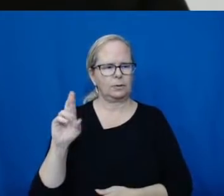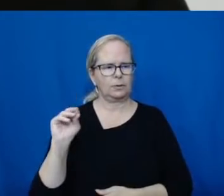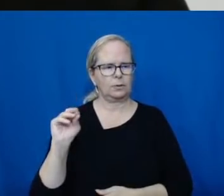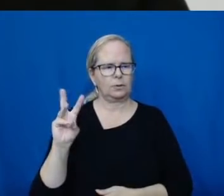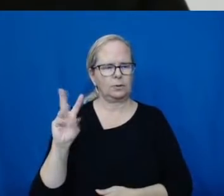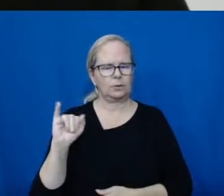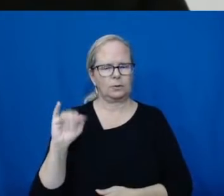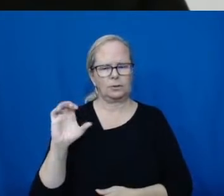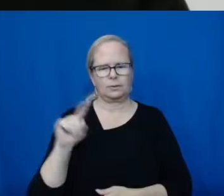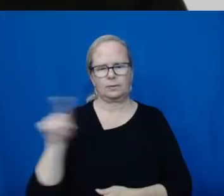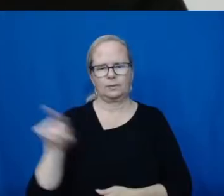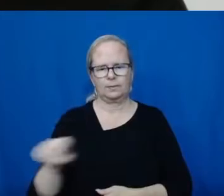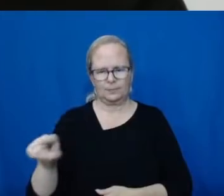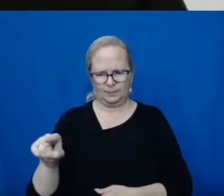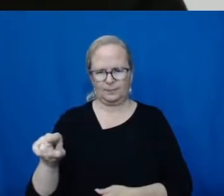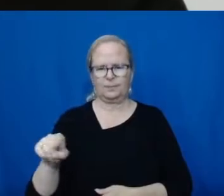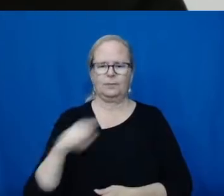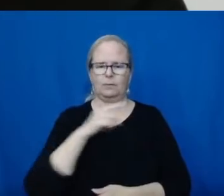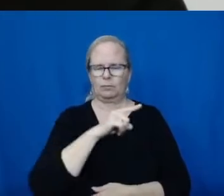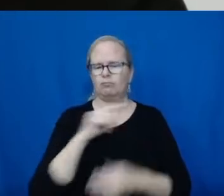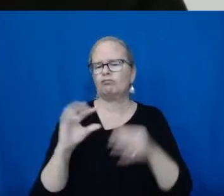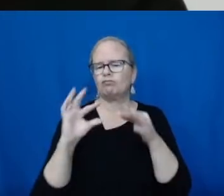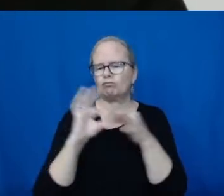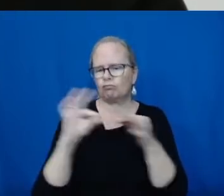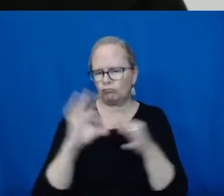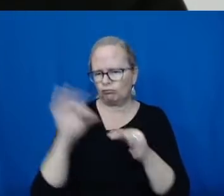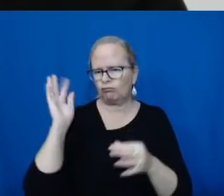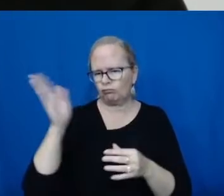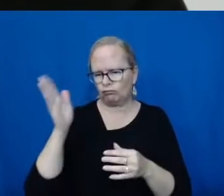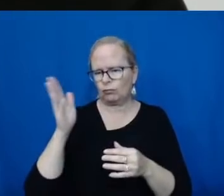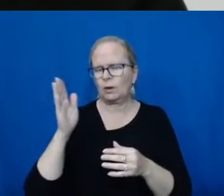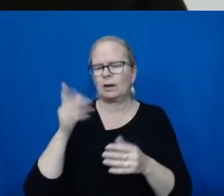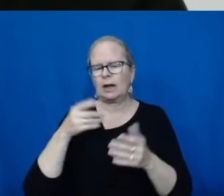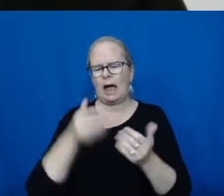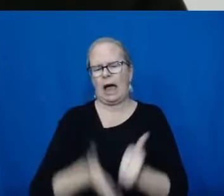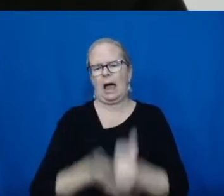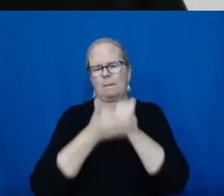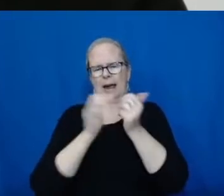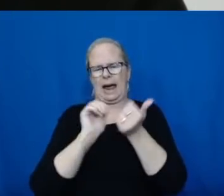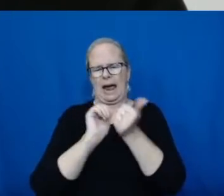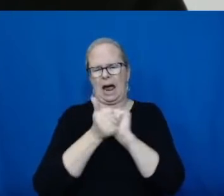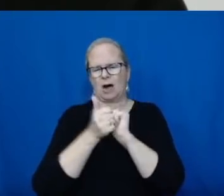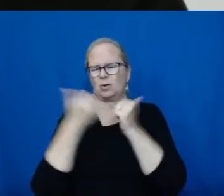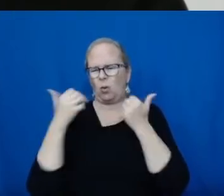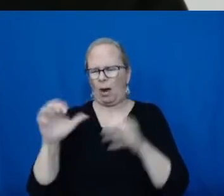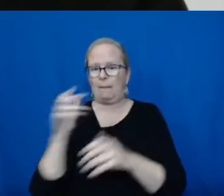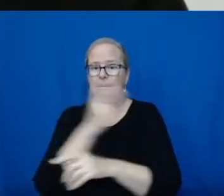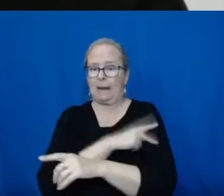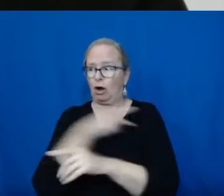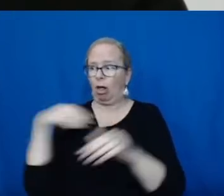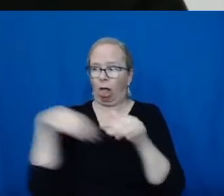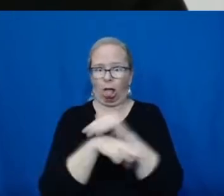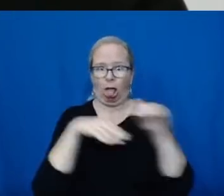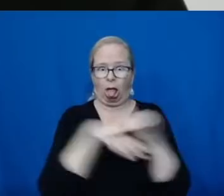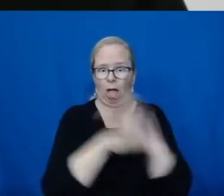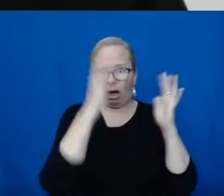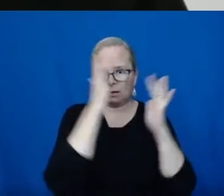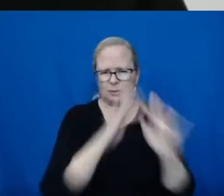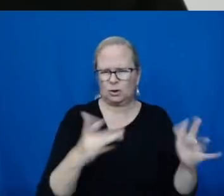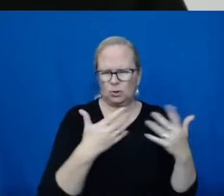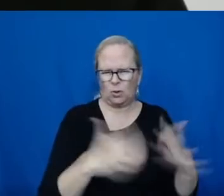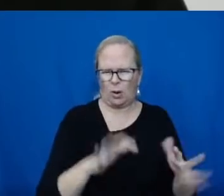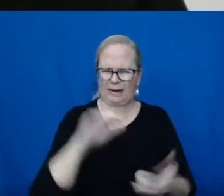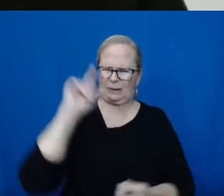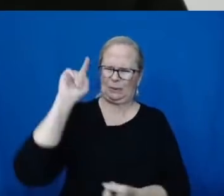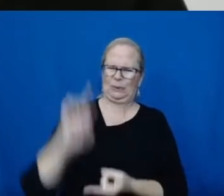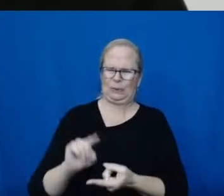and how even though we have reached this, fingers crossed, bit of a plateau, we are nowhere near out of the